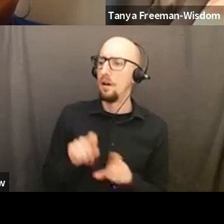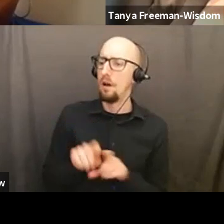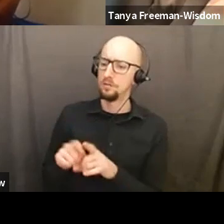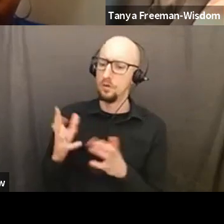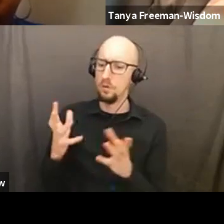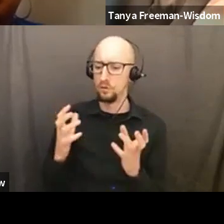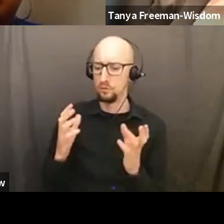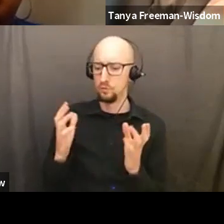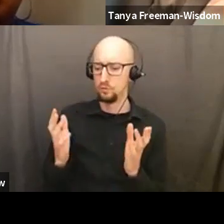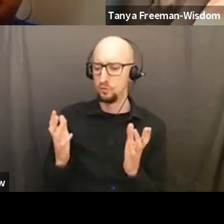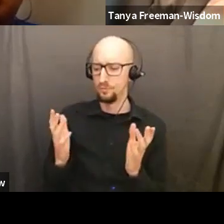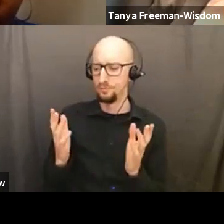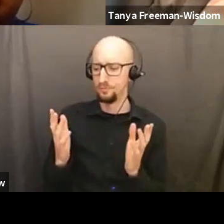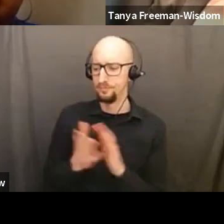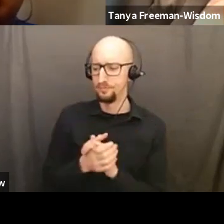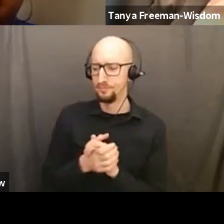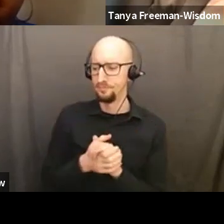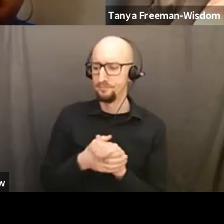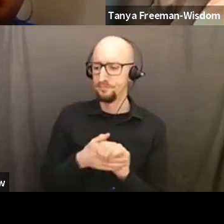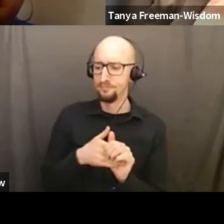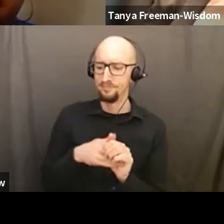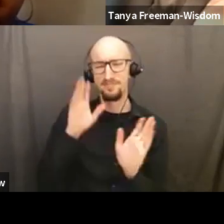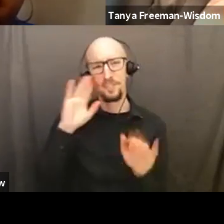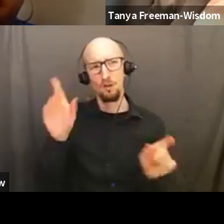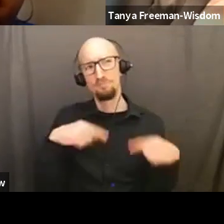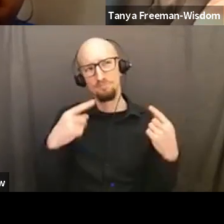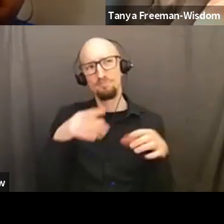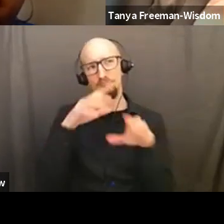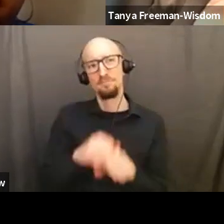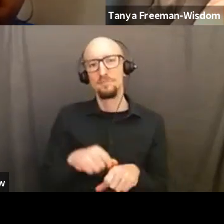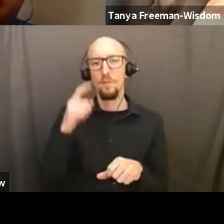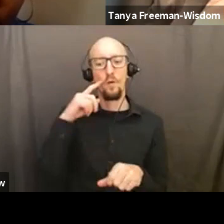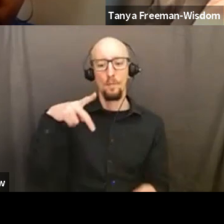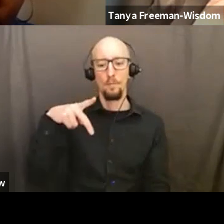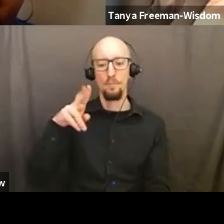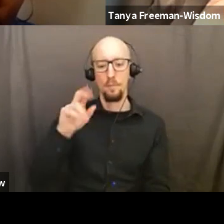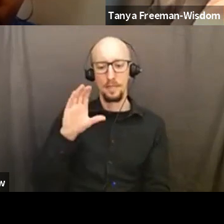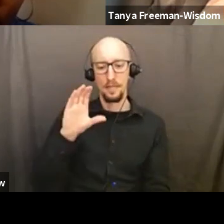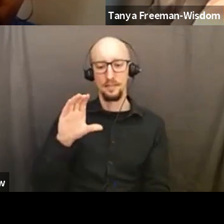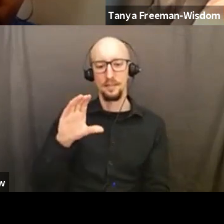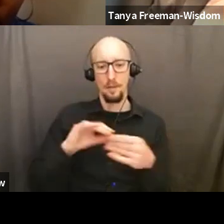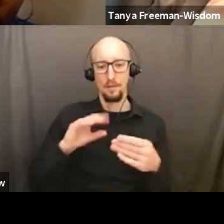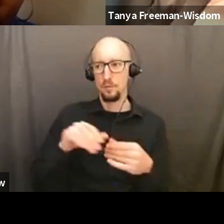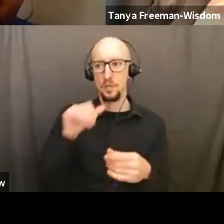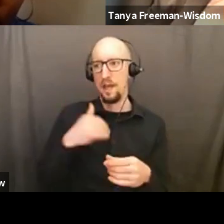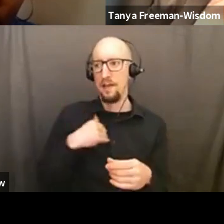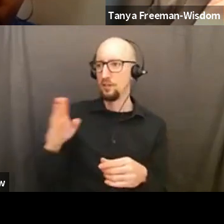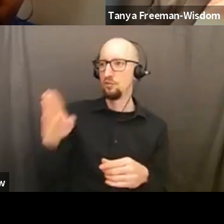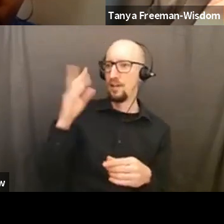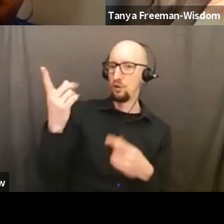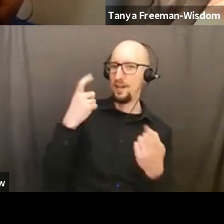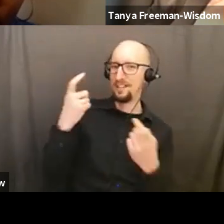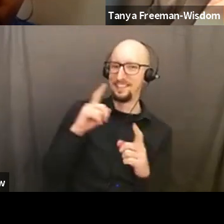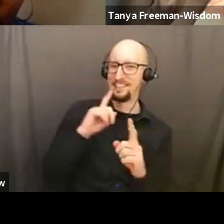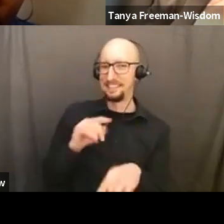to, you know, typically in public comment, we don't get direct questions, but I definitely,